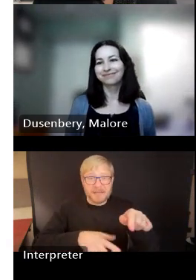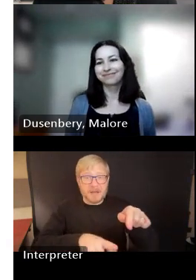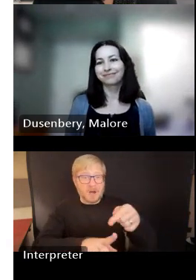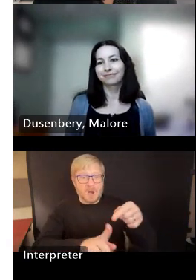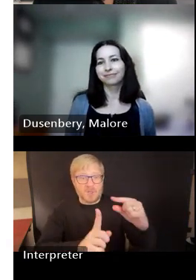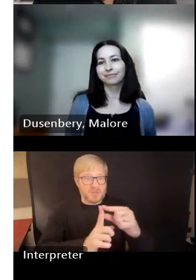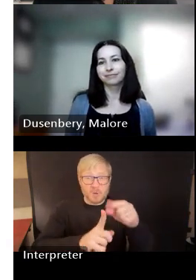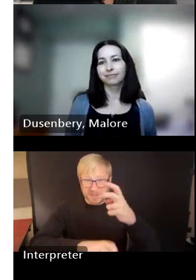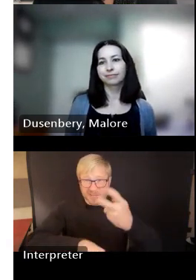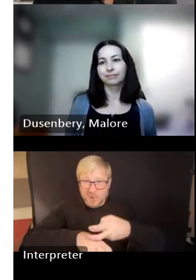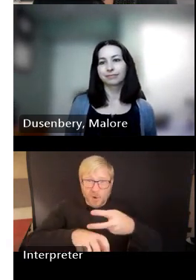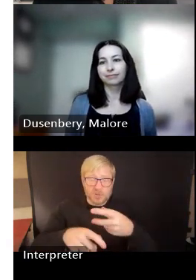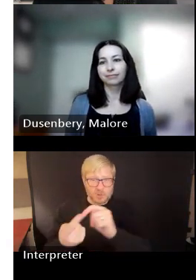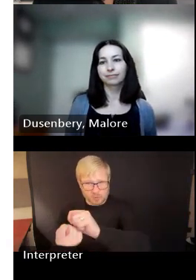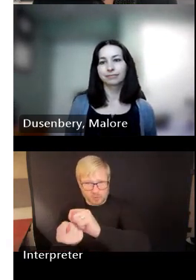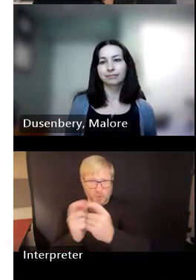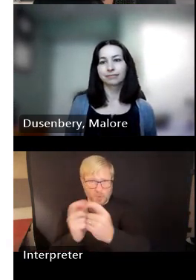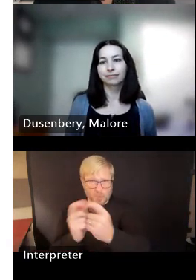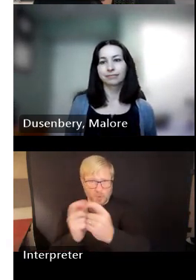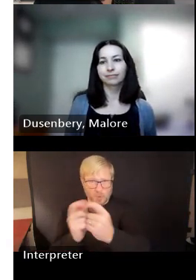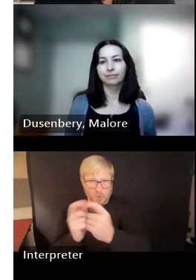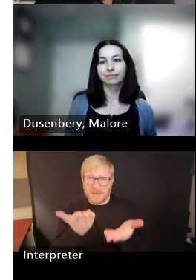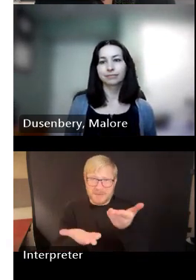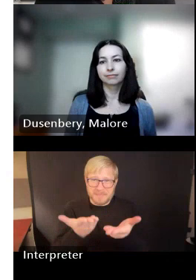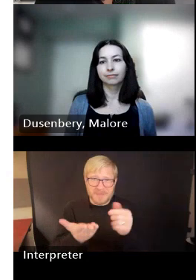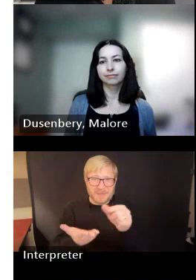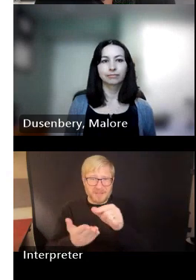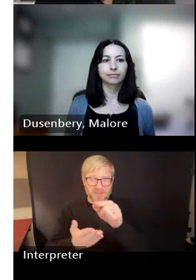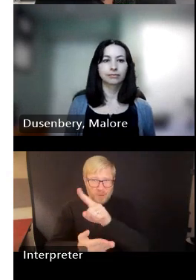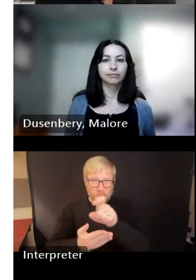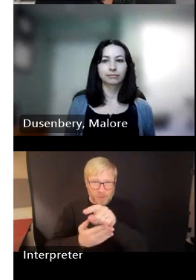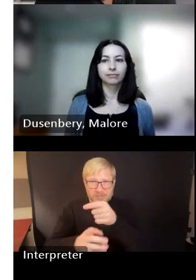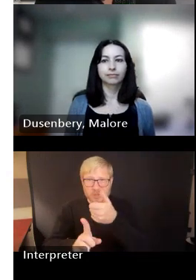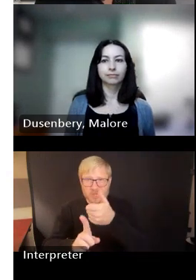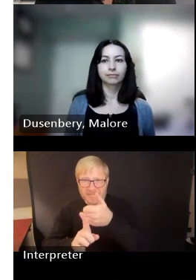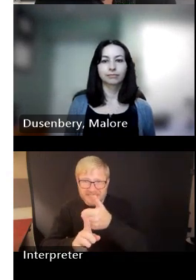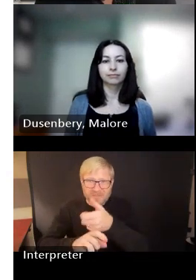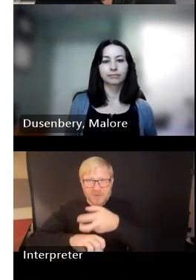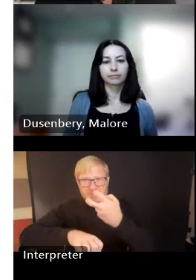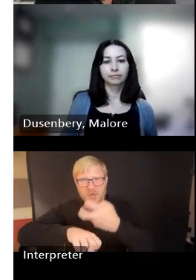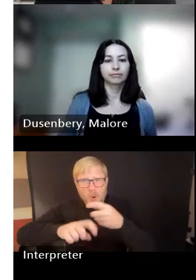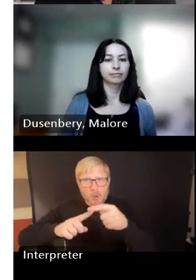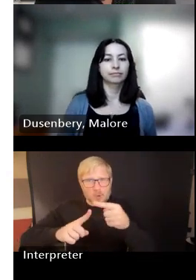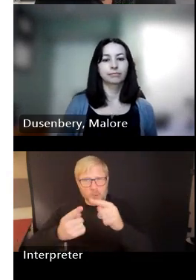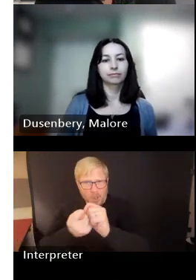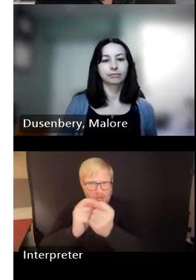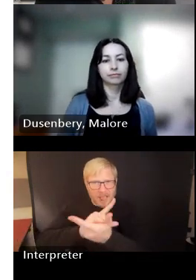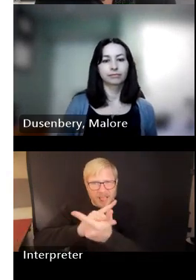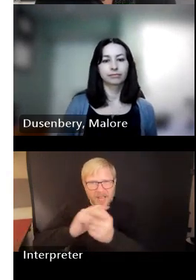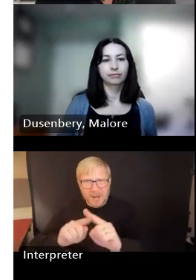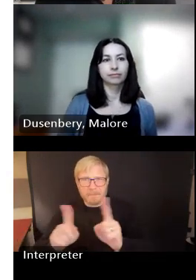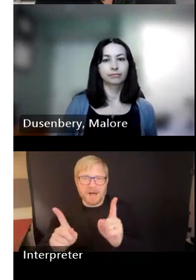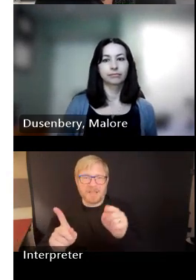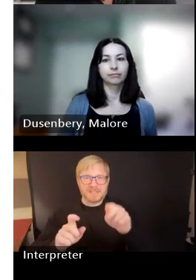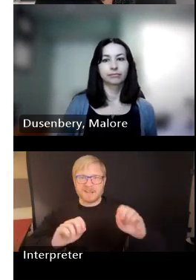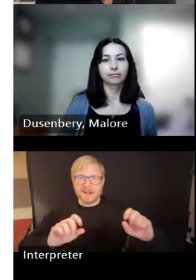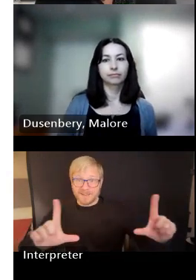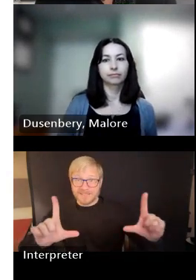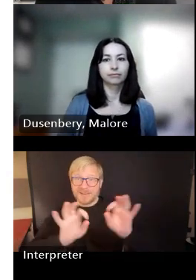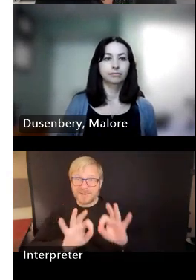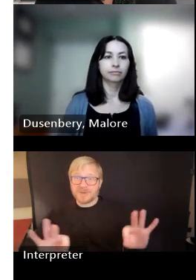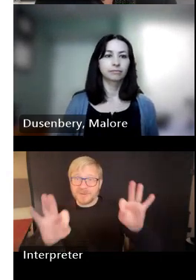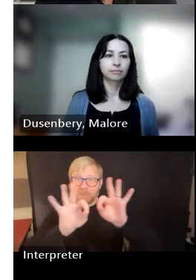that maybe just the question itself is loaded. But I think this is an important slide to me. Mallory, we can move to next one,